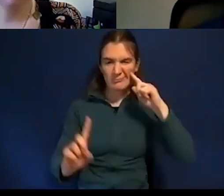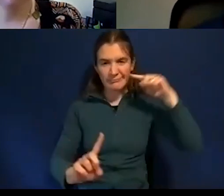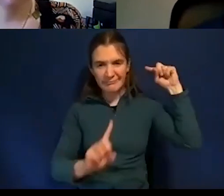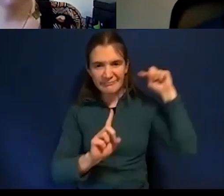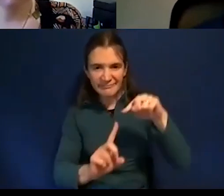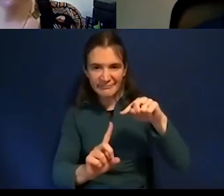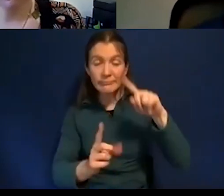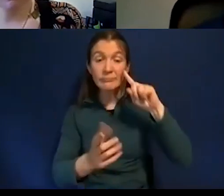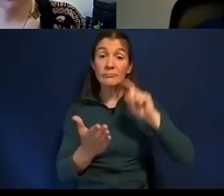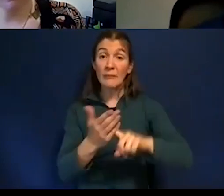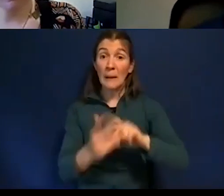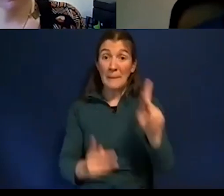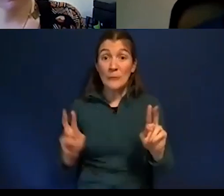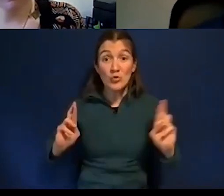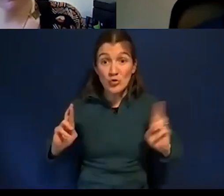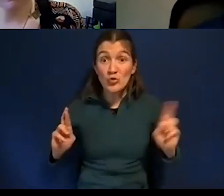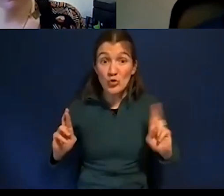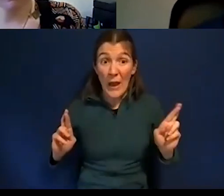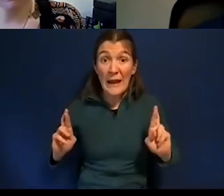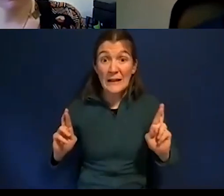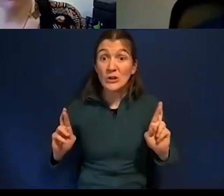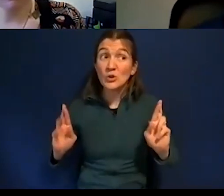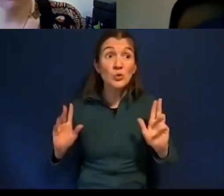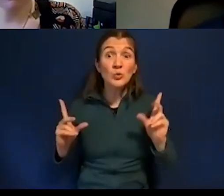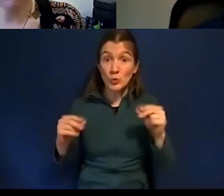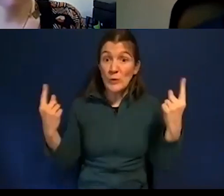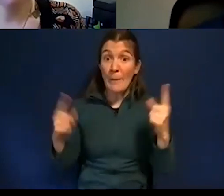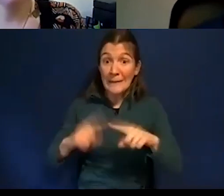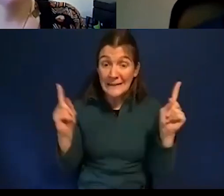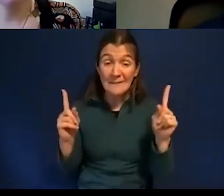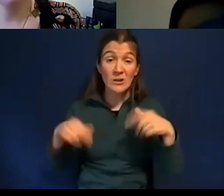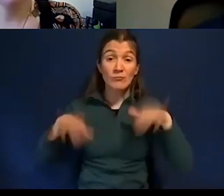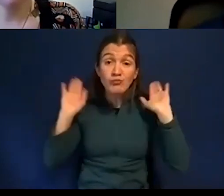note that people were ready to make a sacrifice for